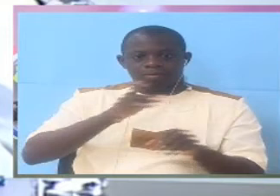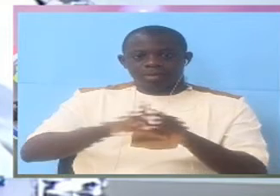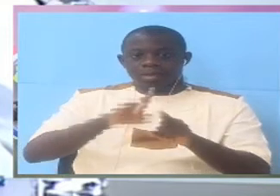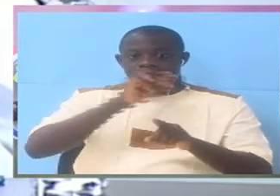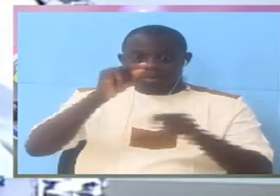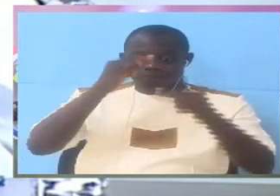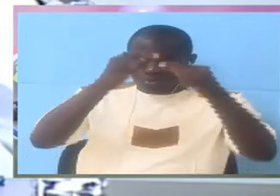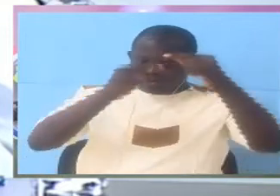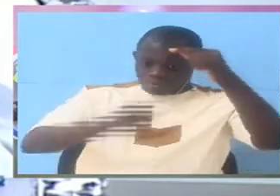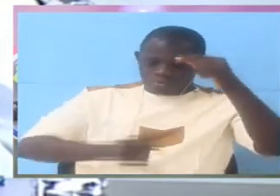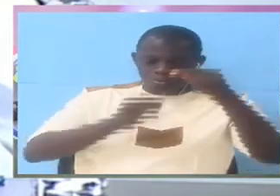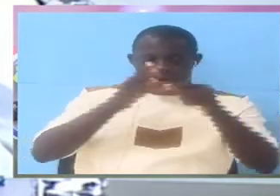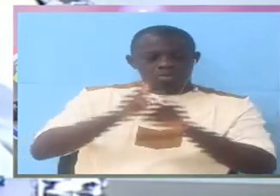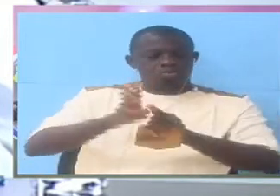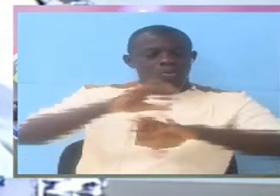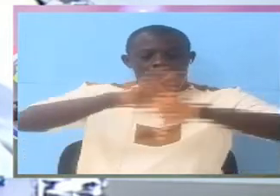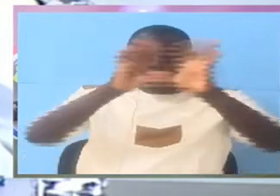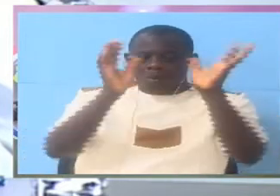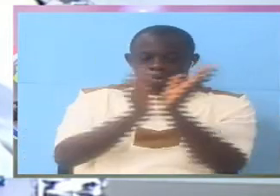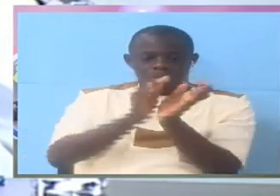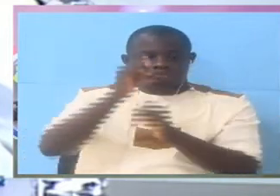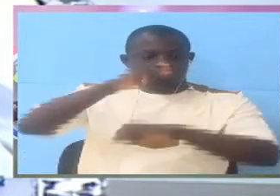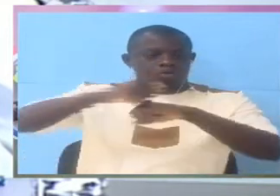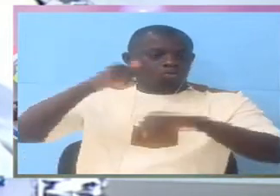NIA by your group.